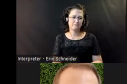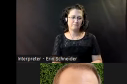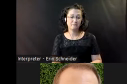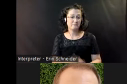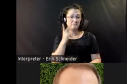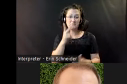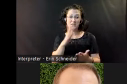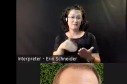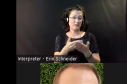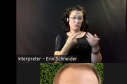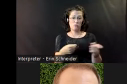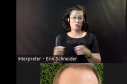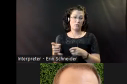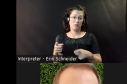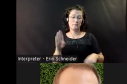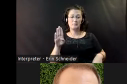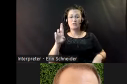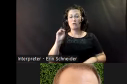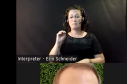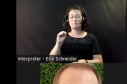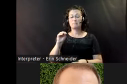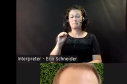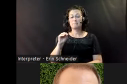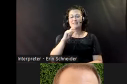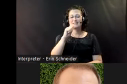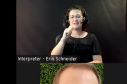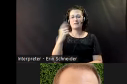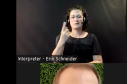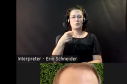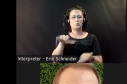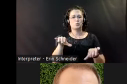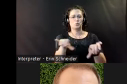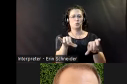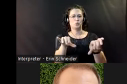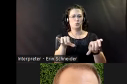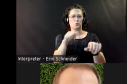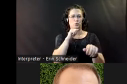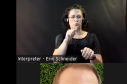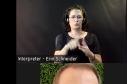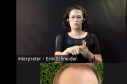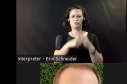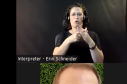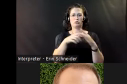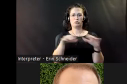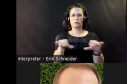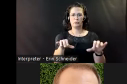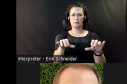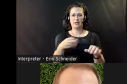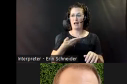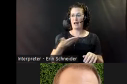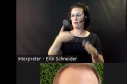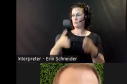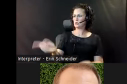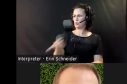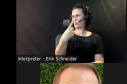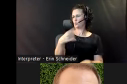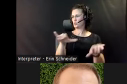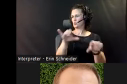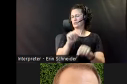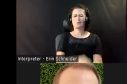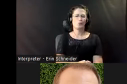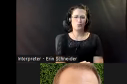happen, but BRM is not something that you just do. You don't just start doing it, hire a person and say, go do it. It is an art